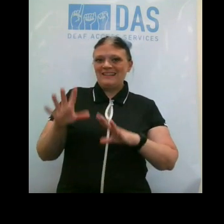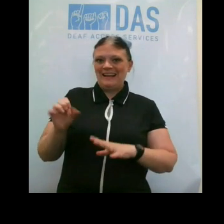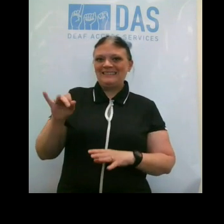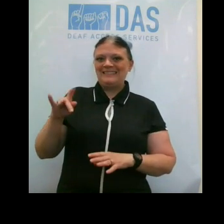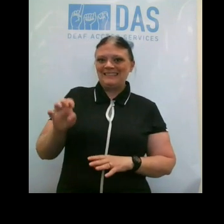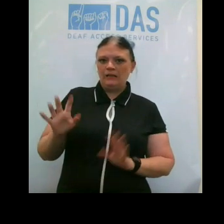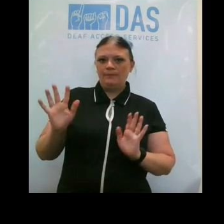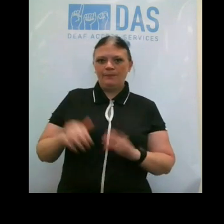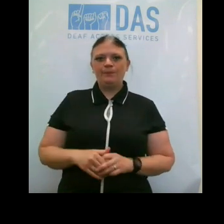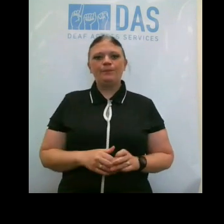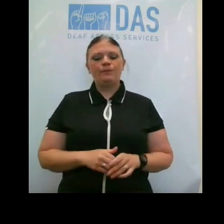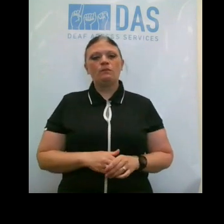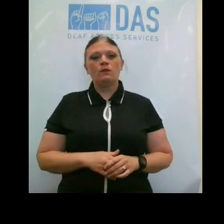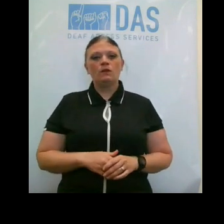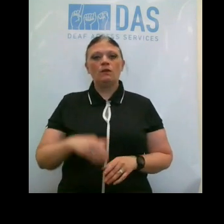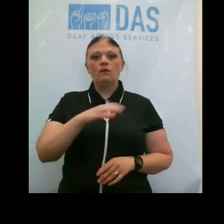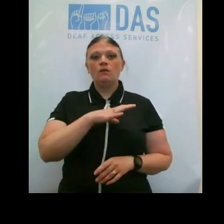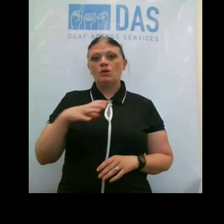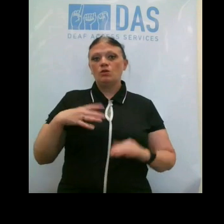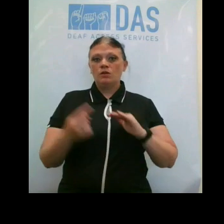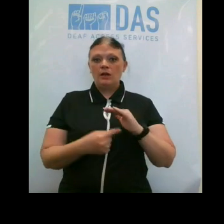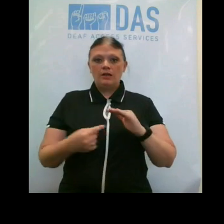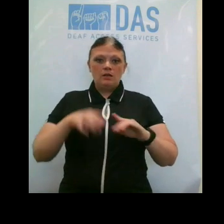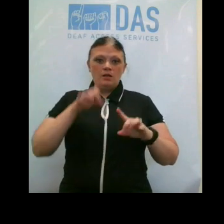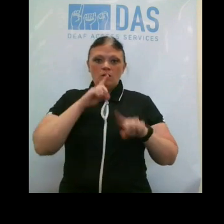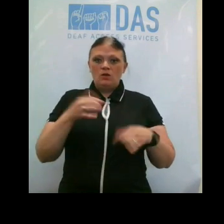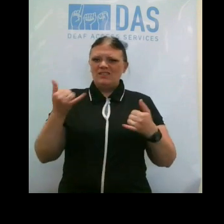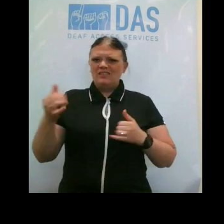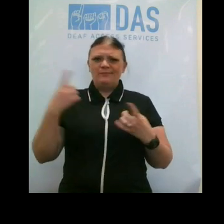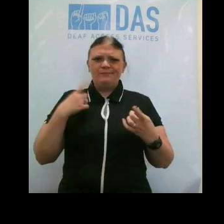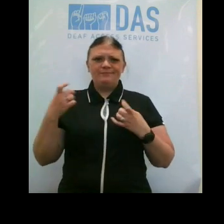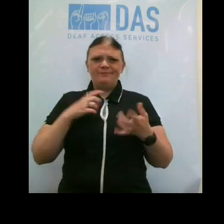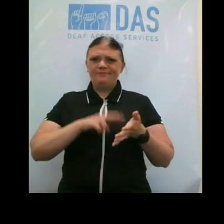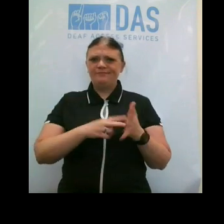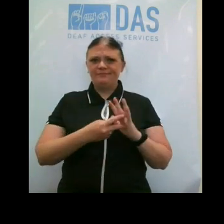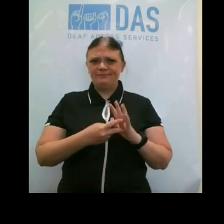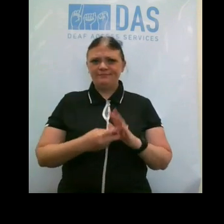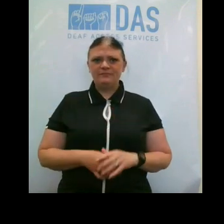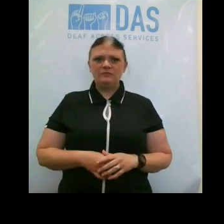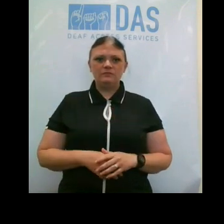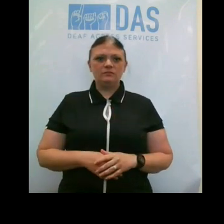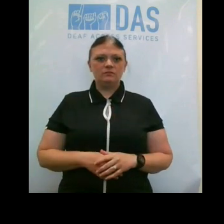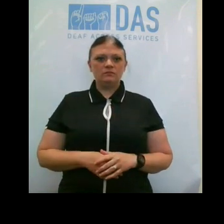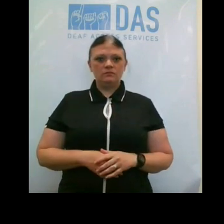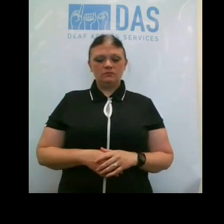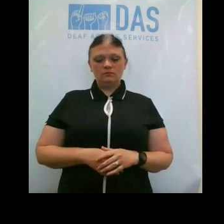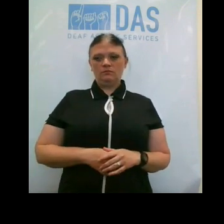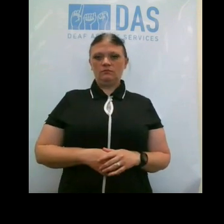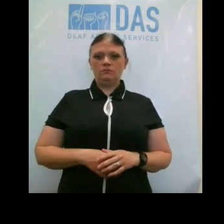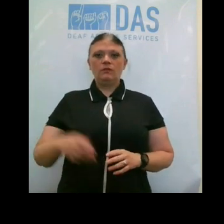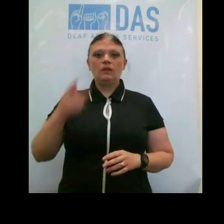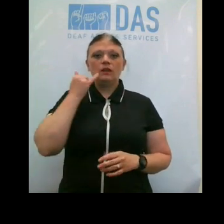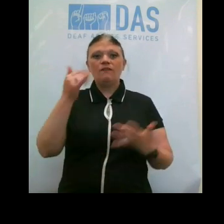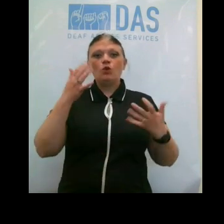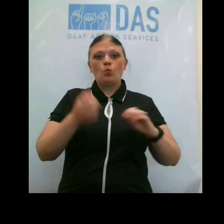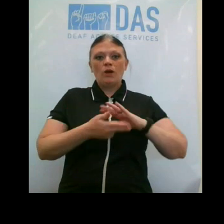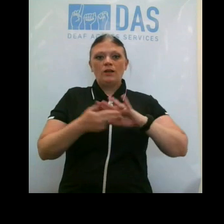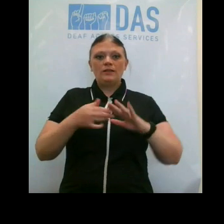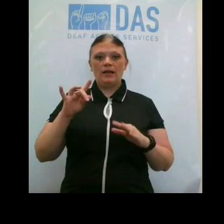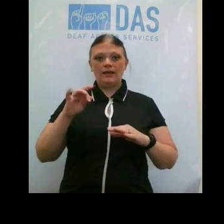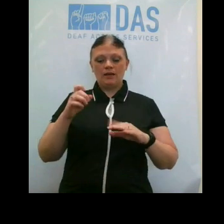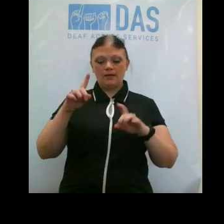sites. Commissioner's isolation orders, still some question as to what that means. If you are going to get a diagnostic test and you're